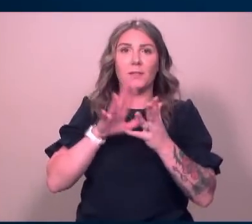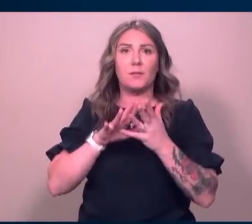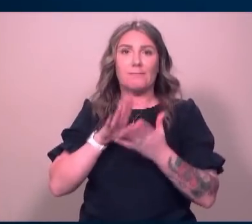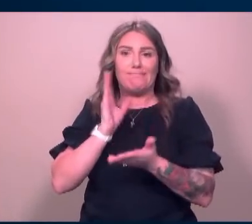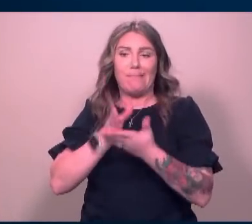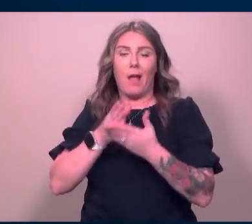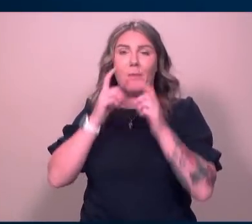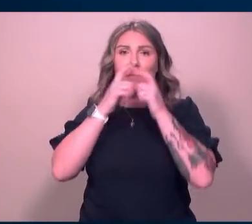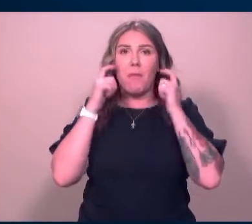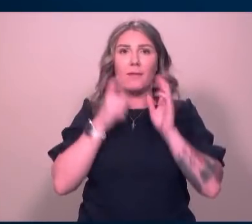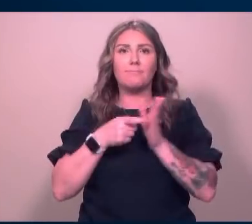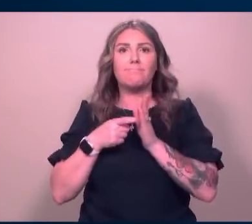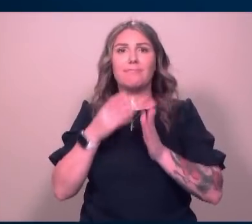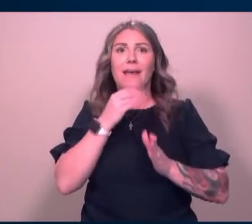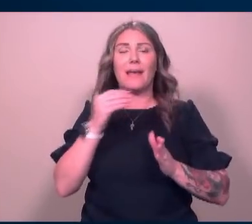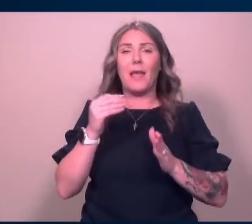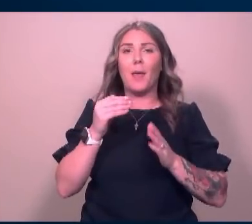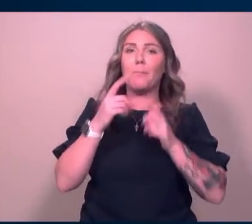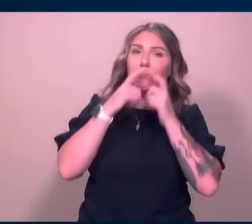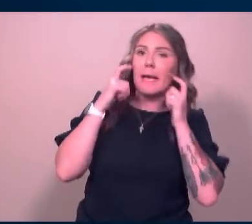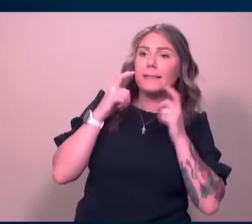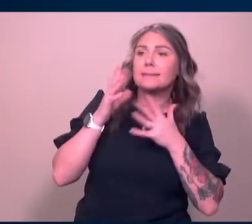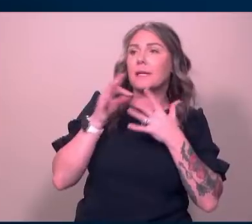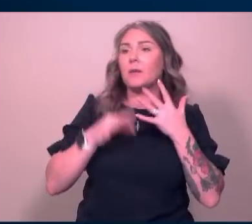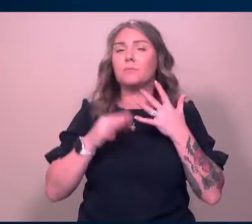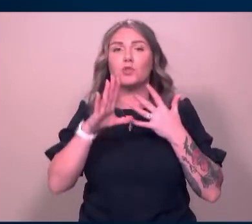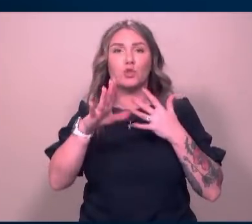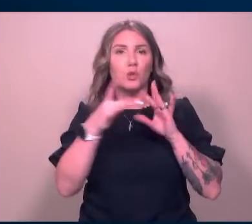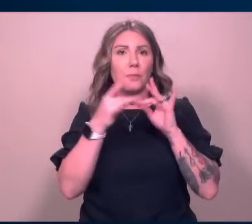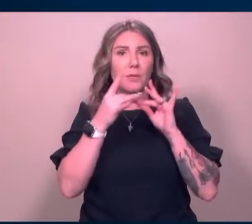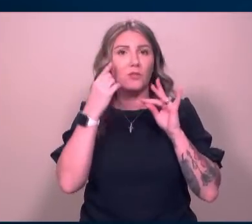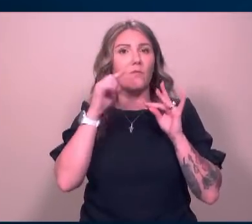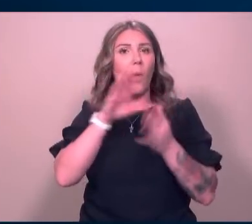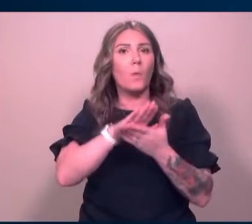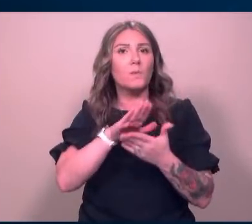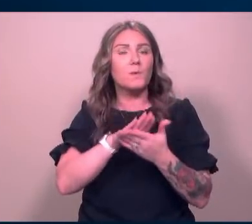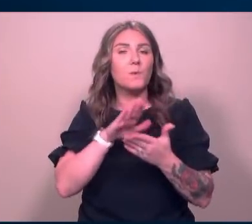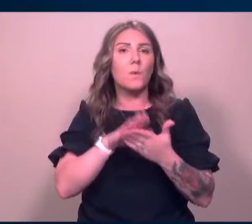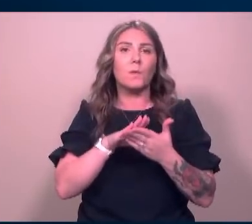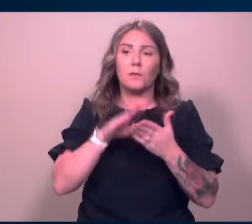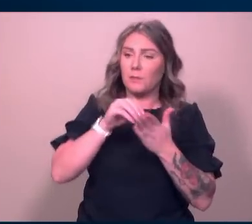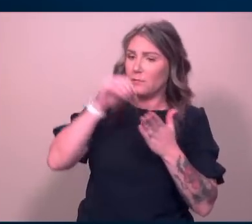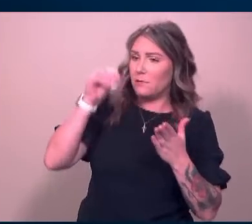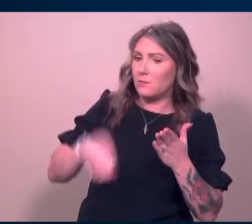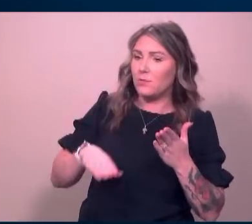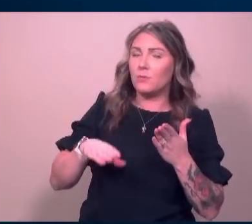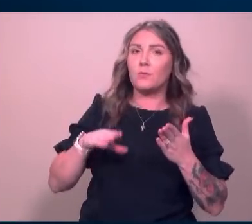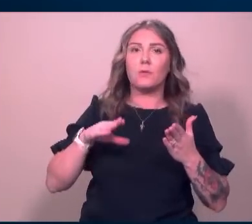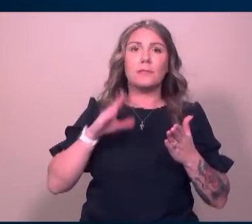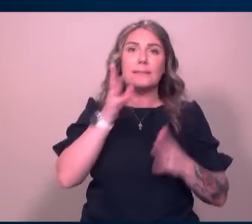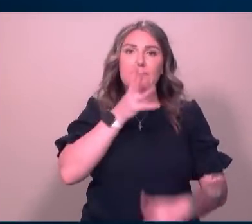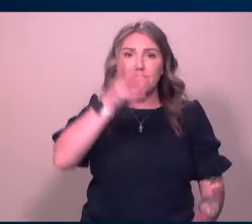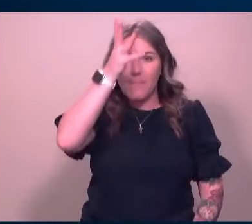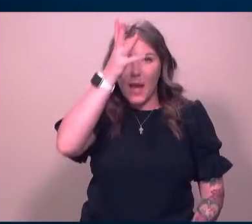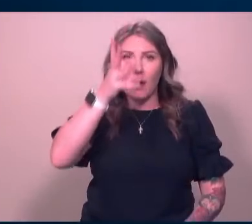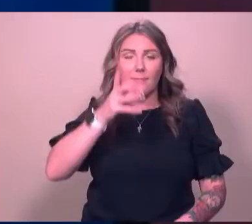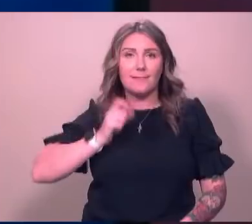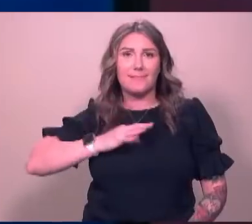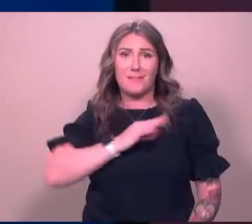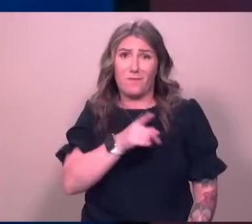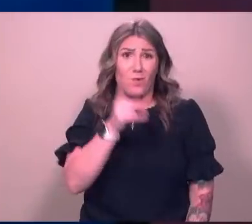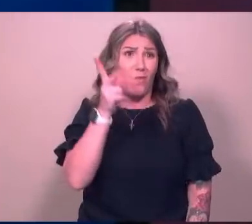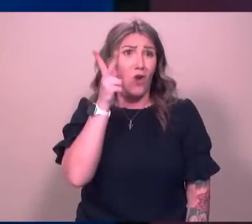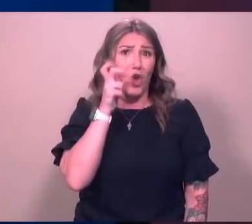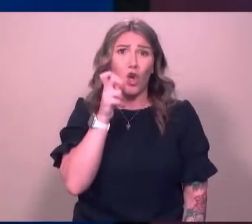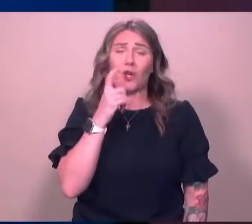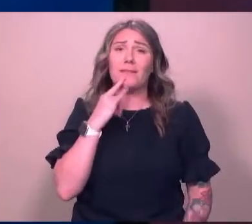mandates and making masking optional? What is your message to schools, students, parents, staff? Well, I think you've heard it today. It's a